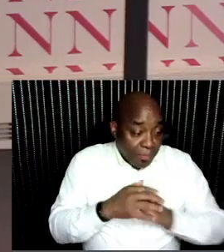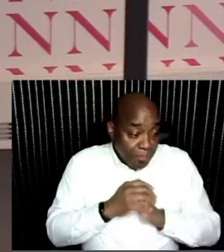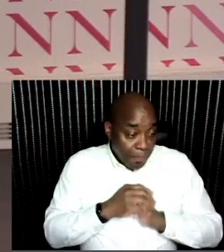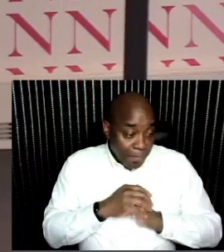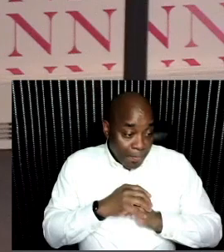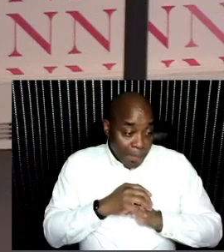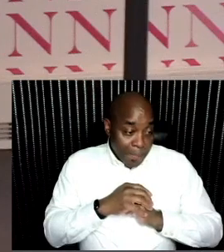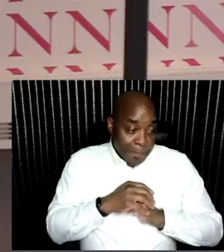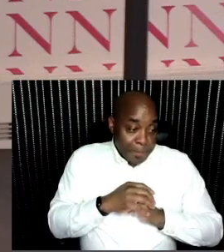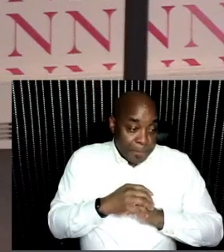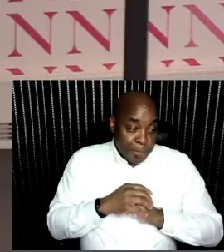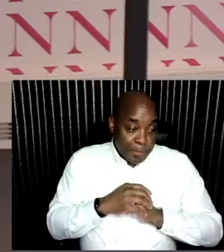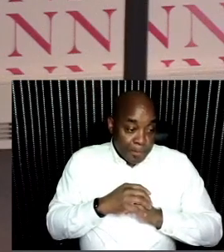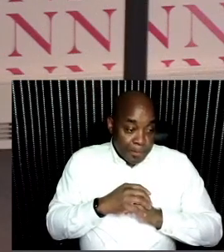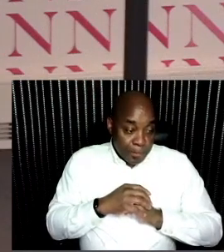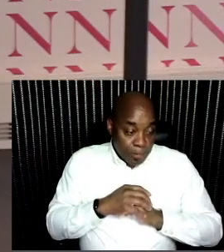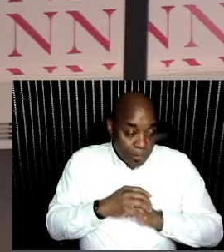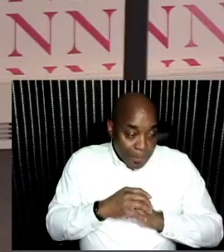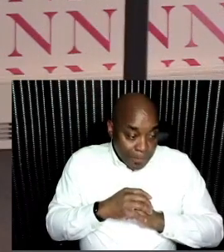chill. Like,